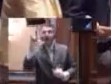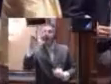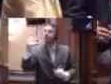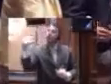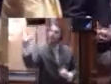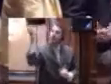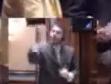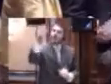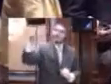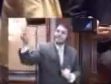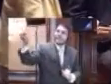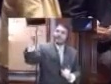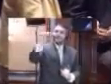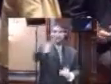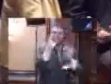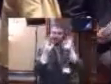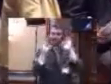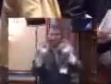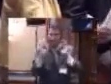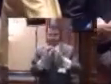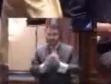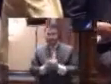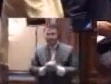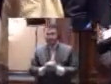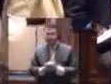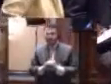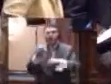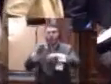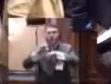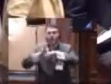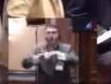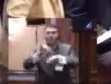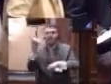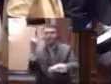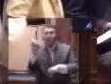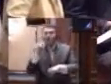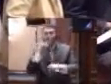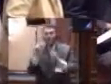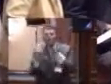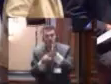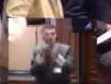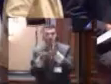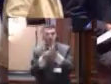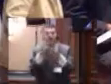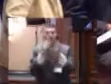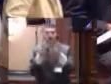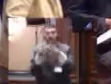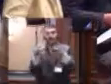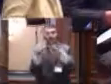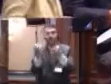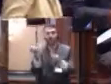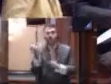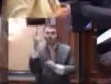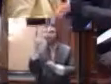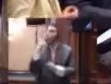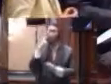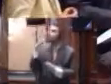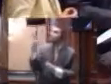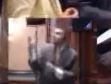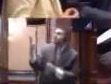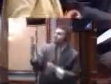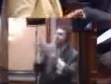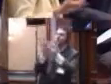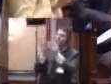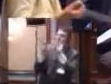this morning, and I'd like to endorse this, that ours is not here to come and dictate a particular